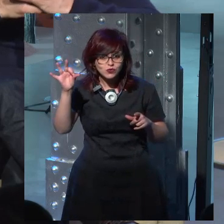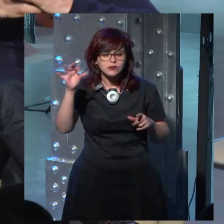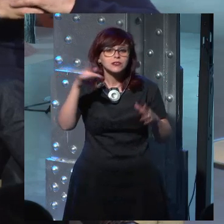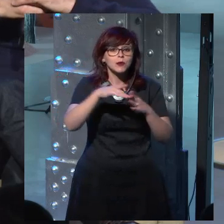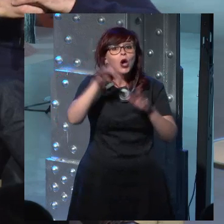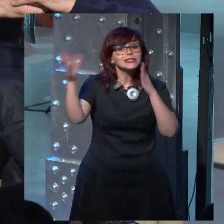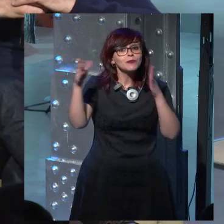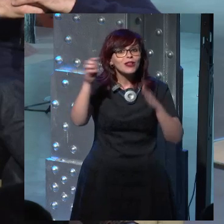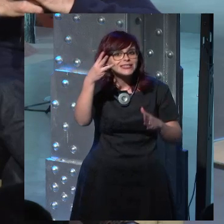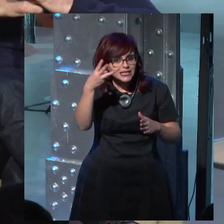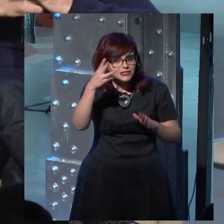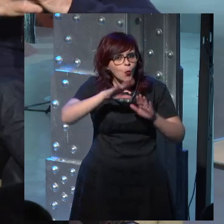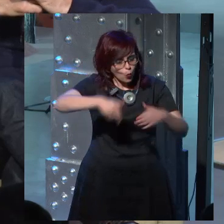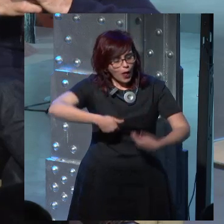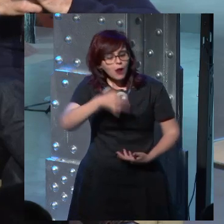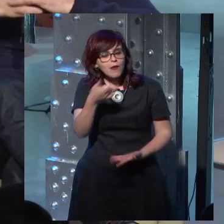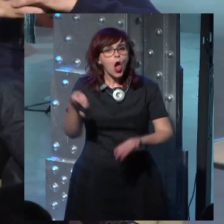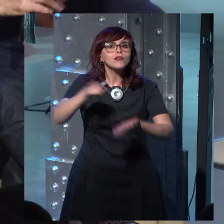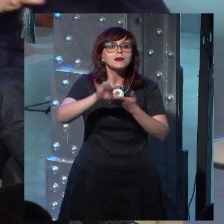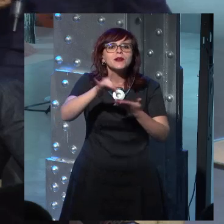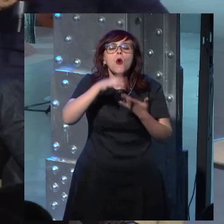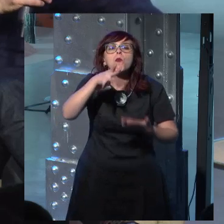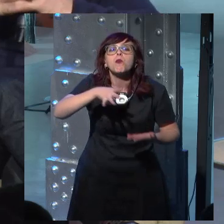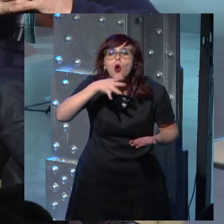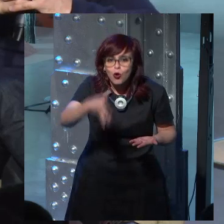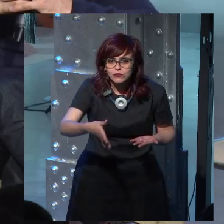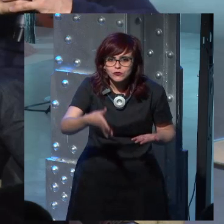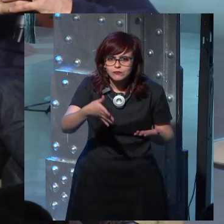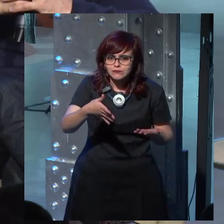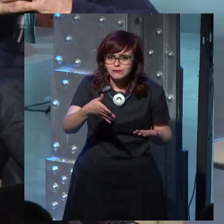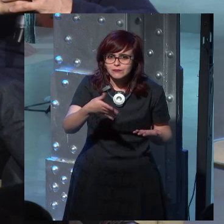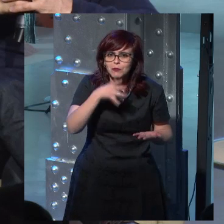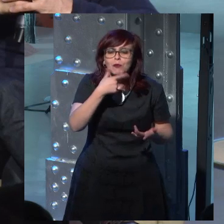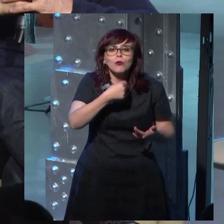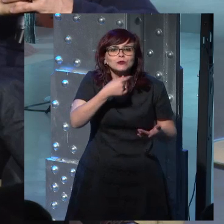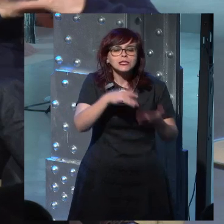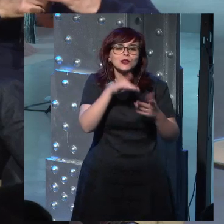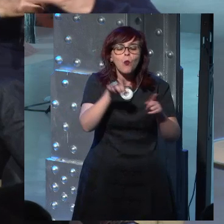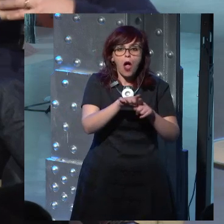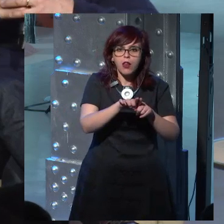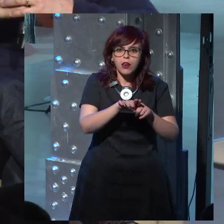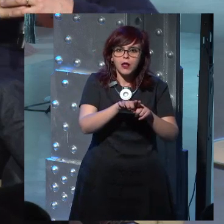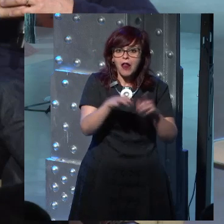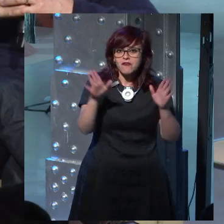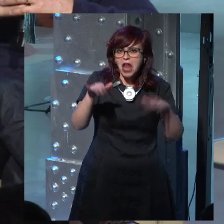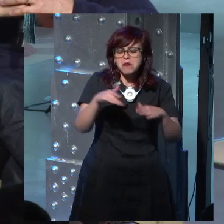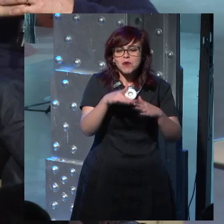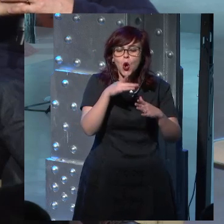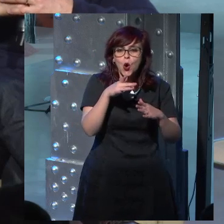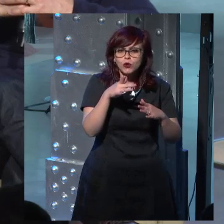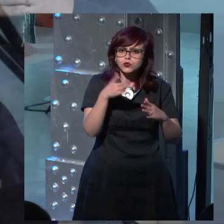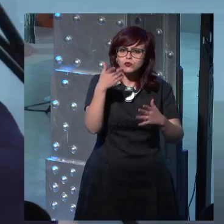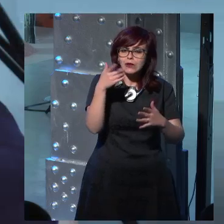I want to say it's 1/5 of the whole season is his story. So, you know, it's never